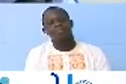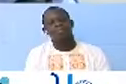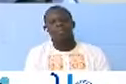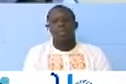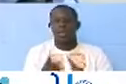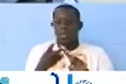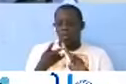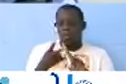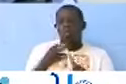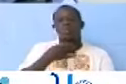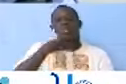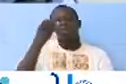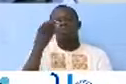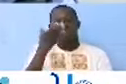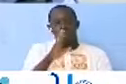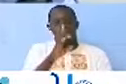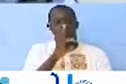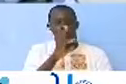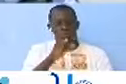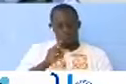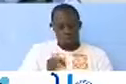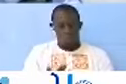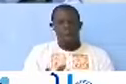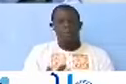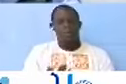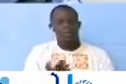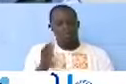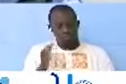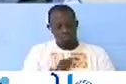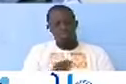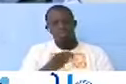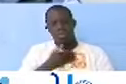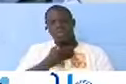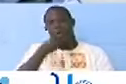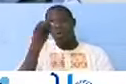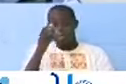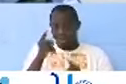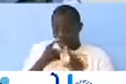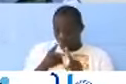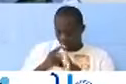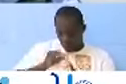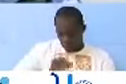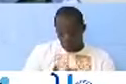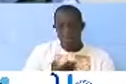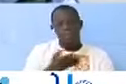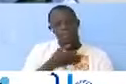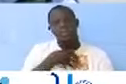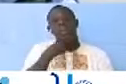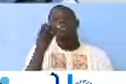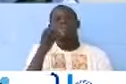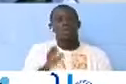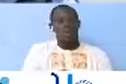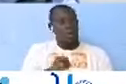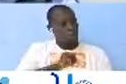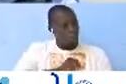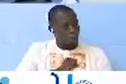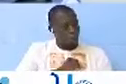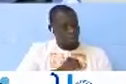The second scream, Musoldi. That was a woman. Ala uroni. Her